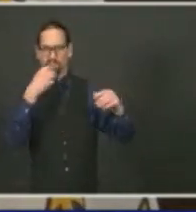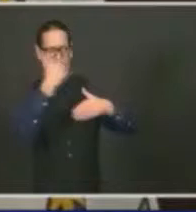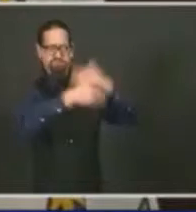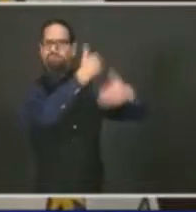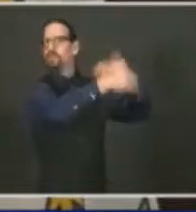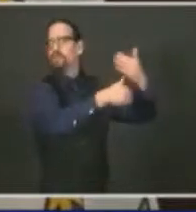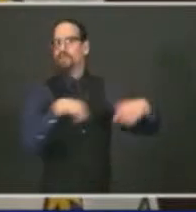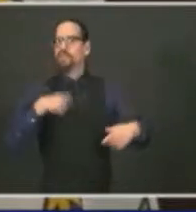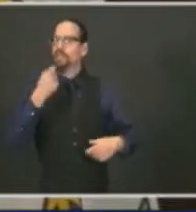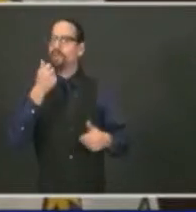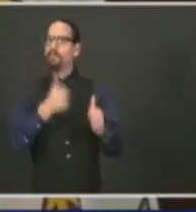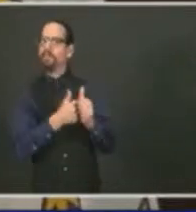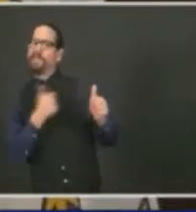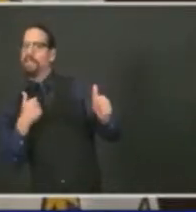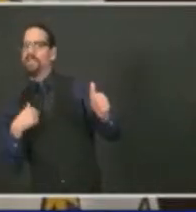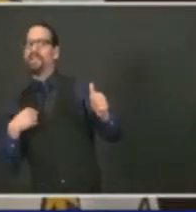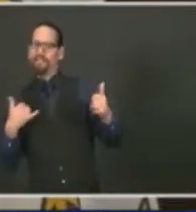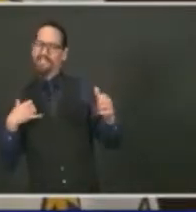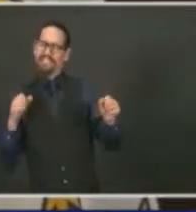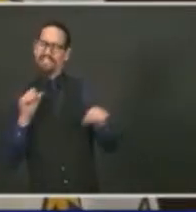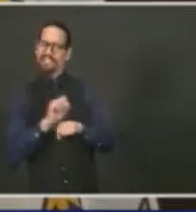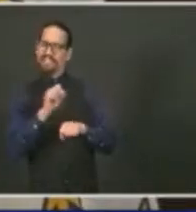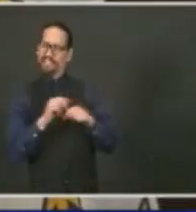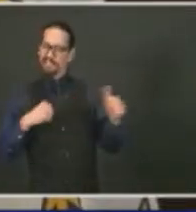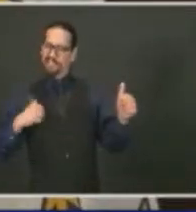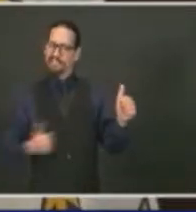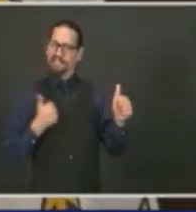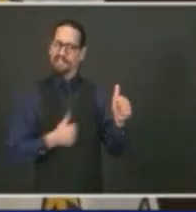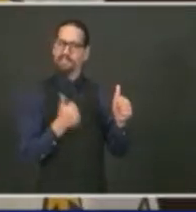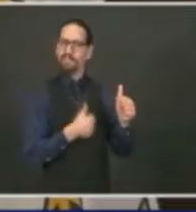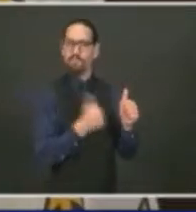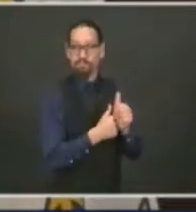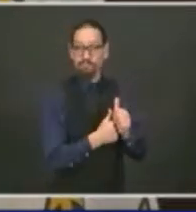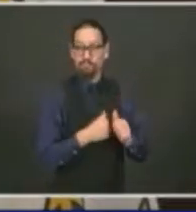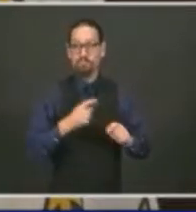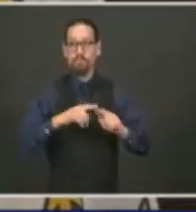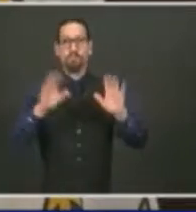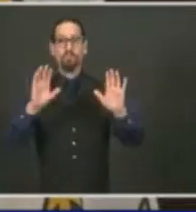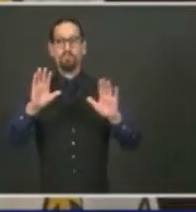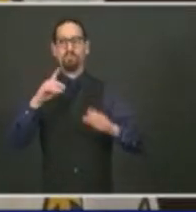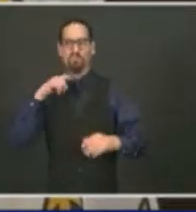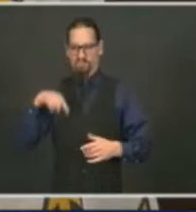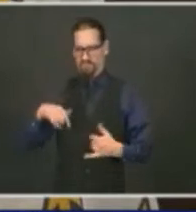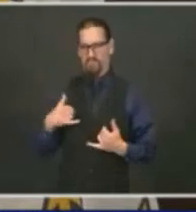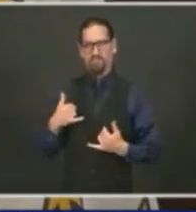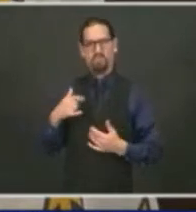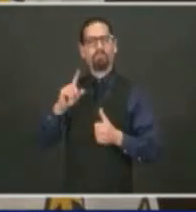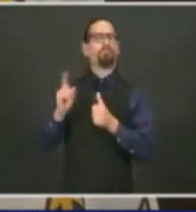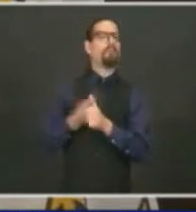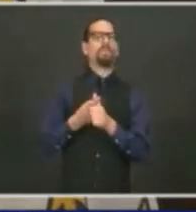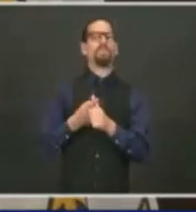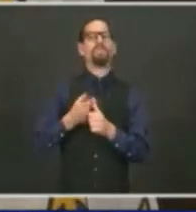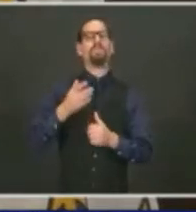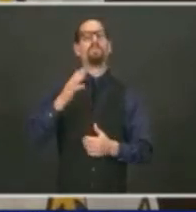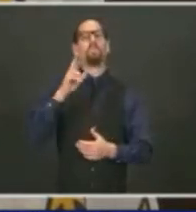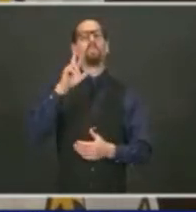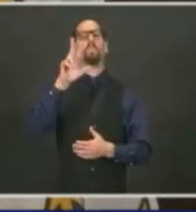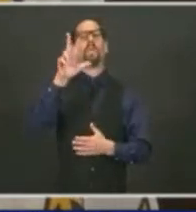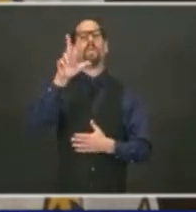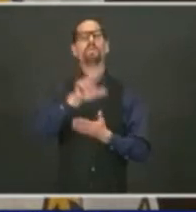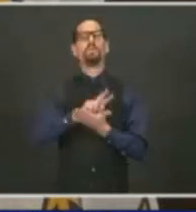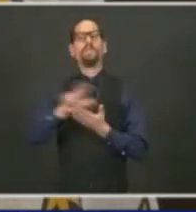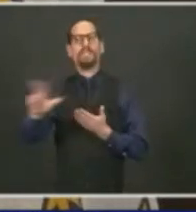But the good news is that residents and workers in nursing homes should all have their first doses within 3 weeks of us starting. So it's exciting, mid-January, which